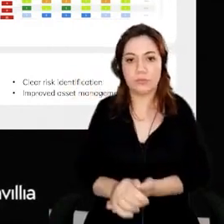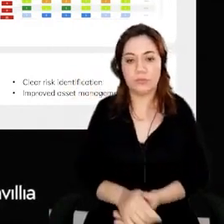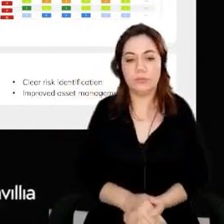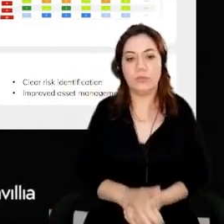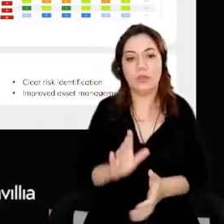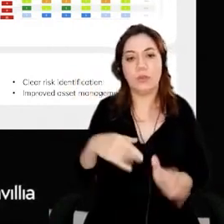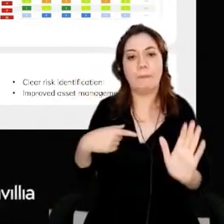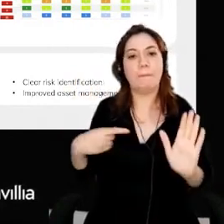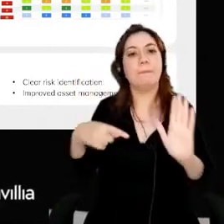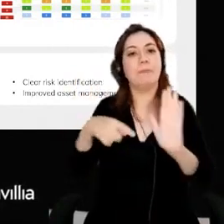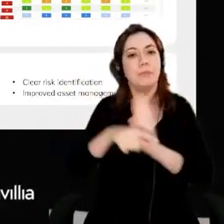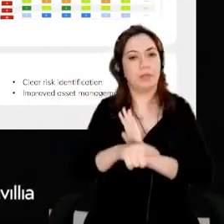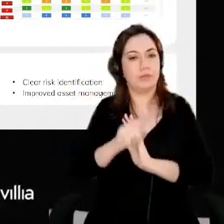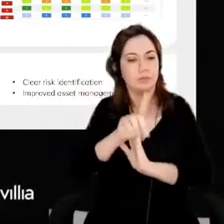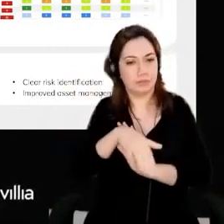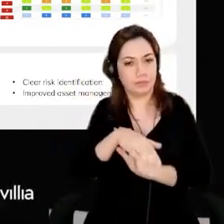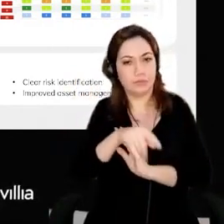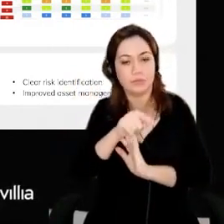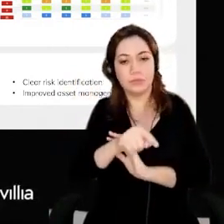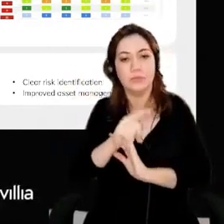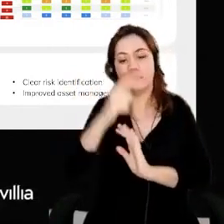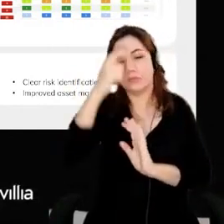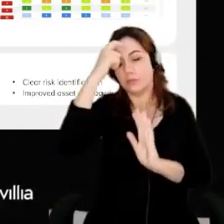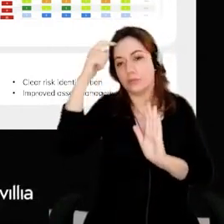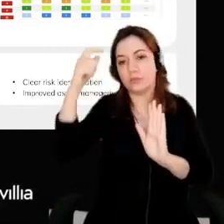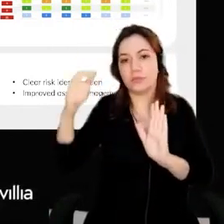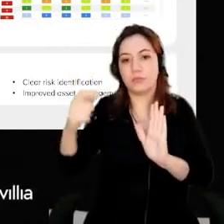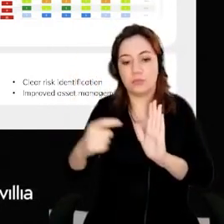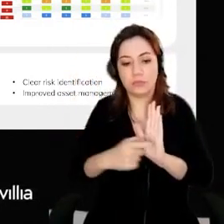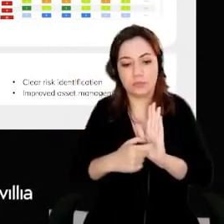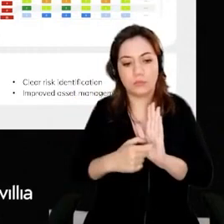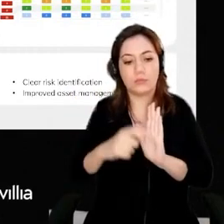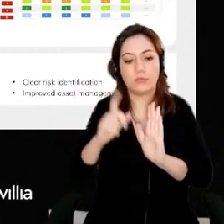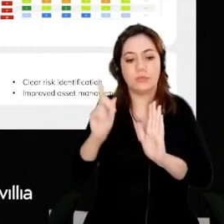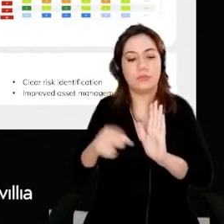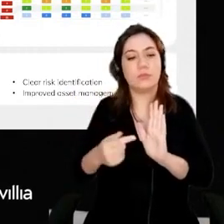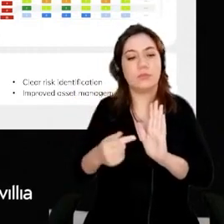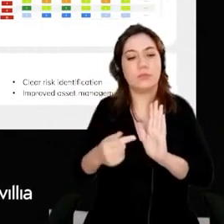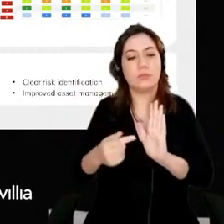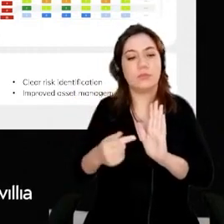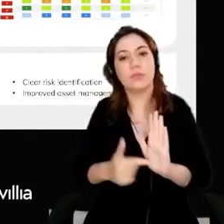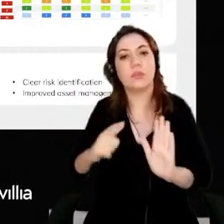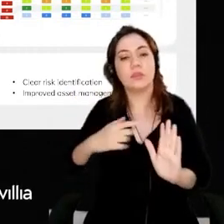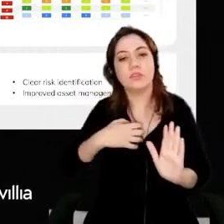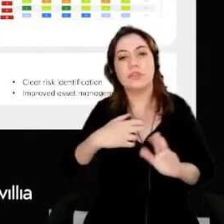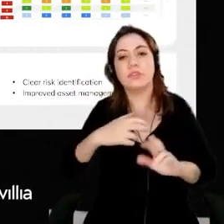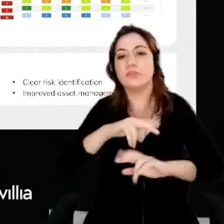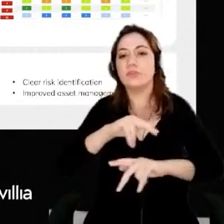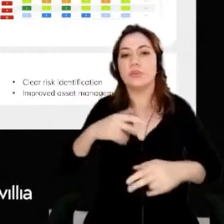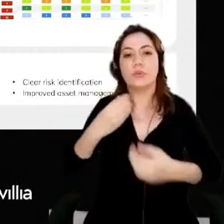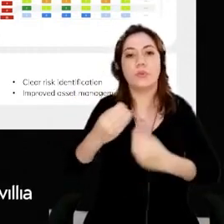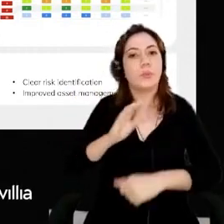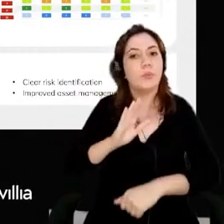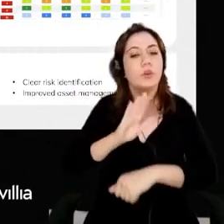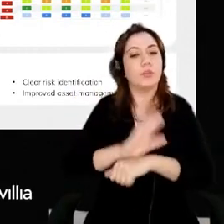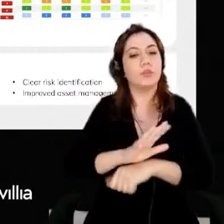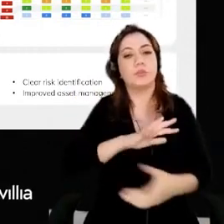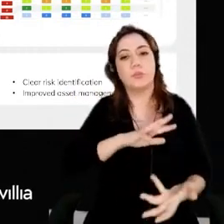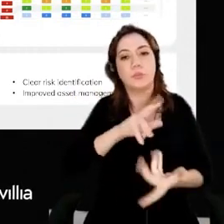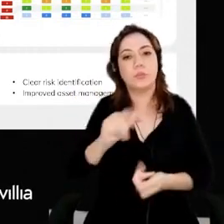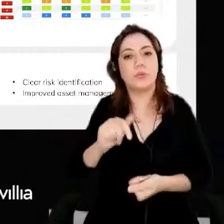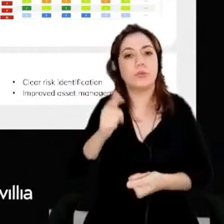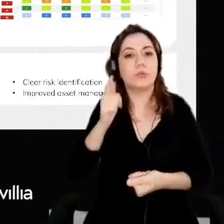The artificial intelligence presents us a number of ways on how to help the world to be more sustainable. On the other